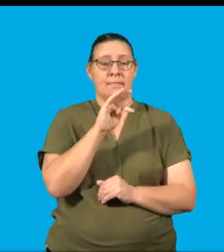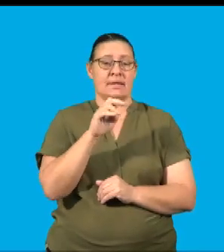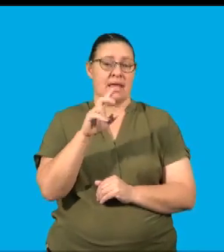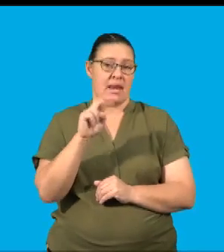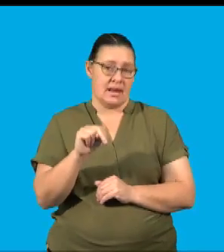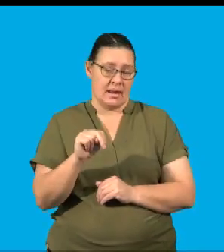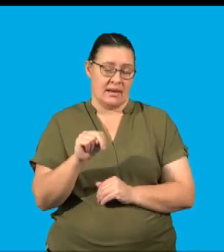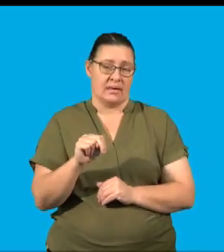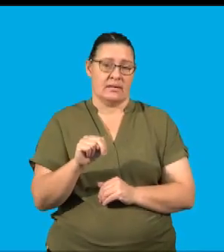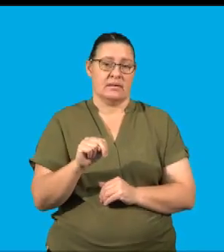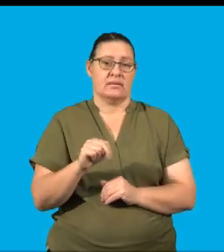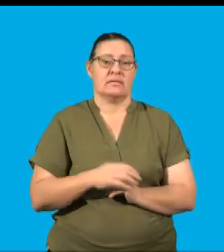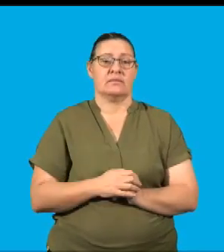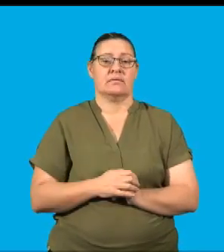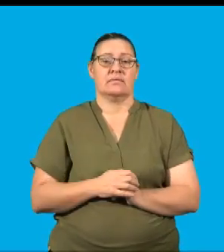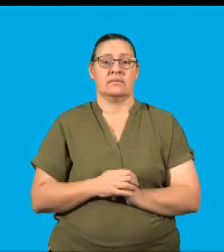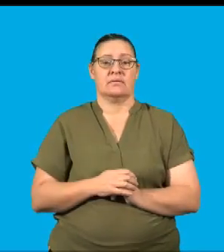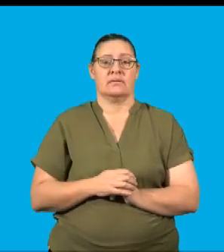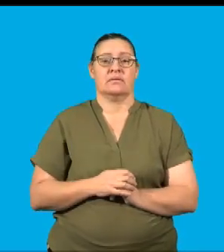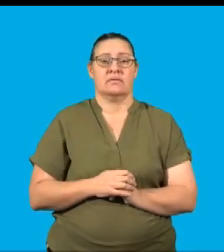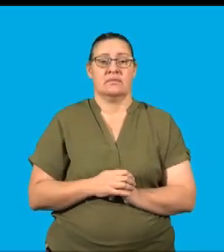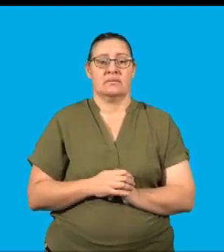means the median,